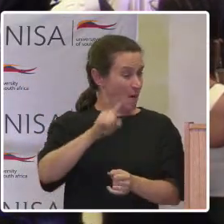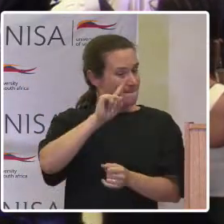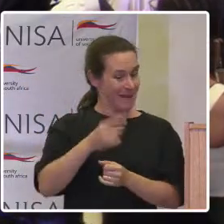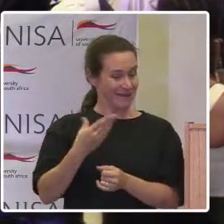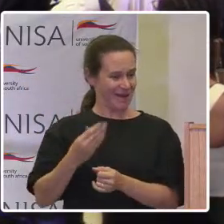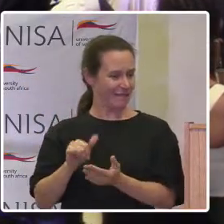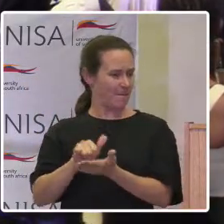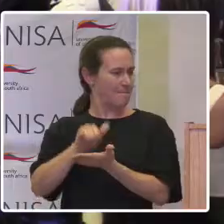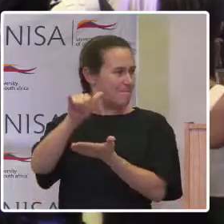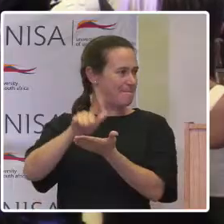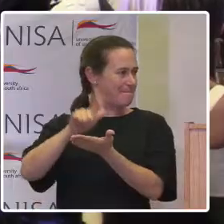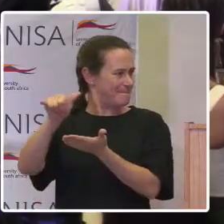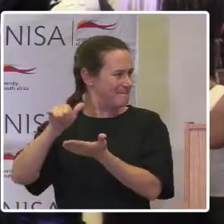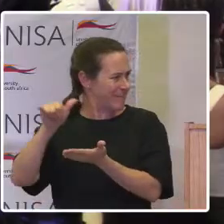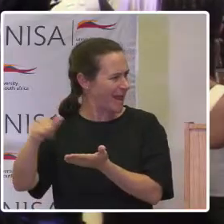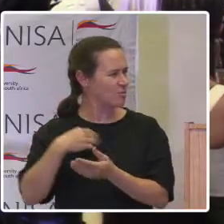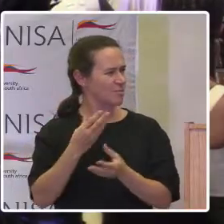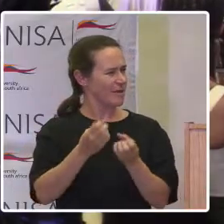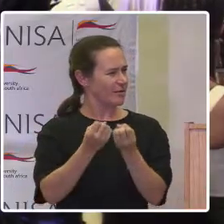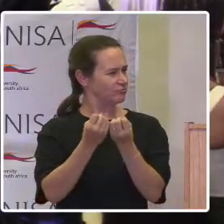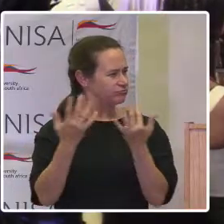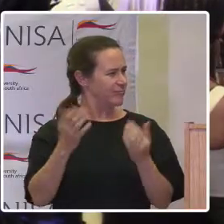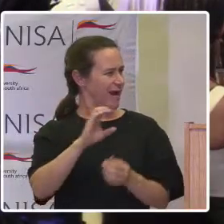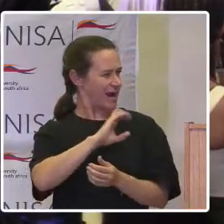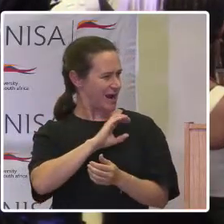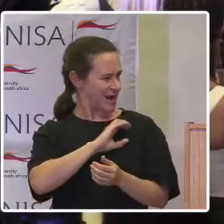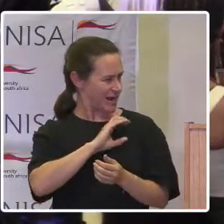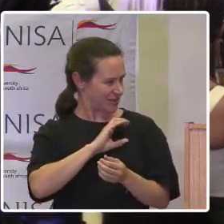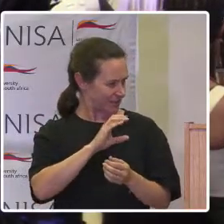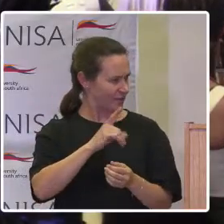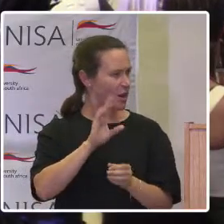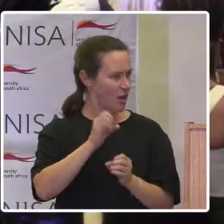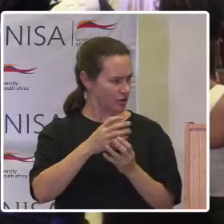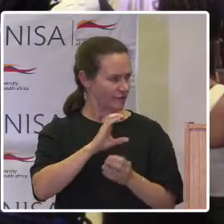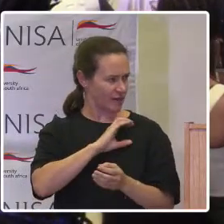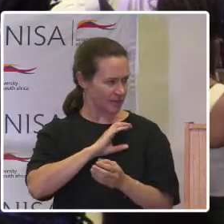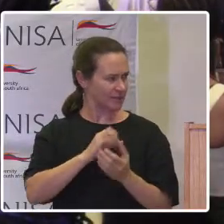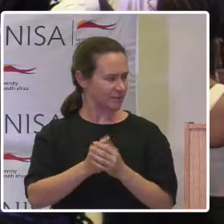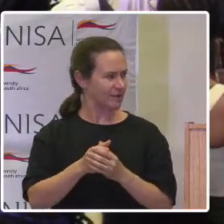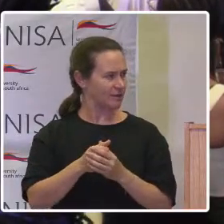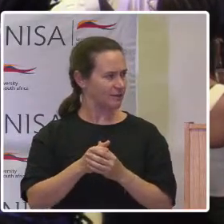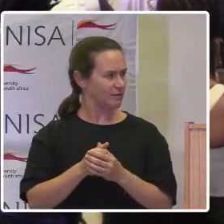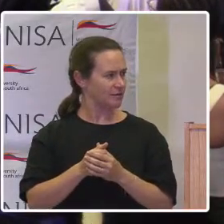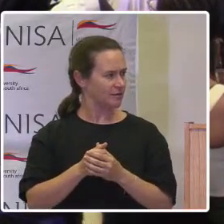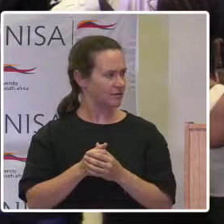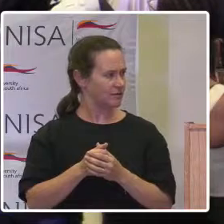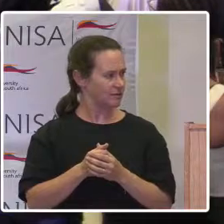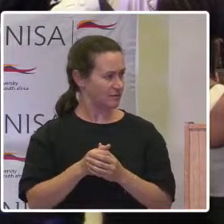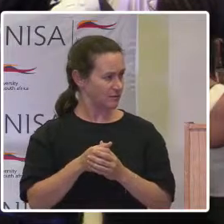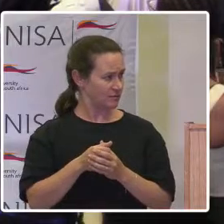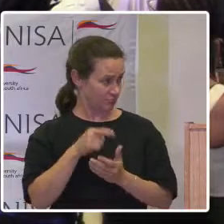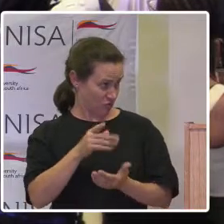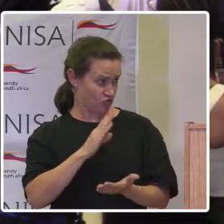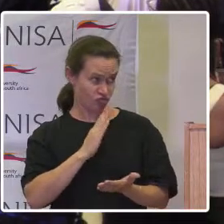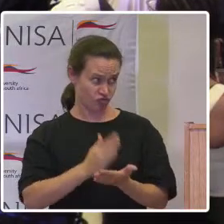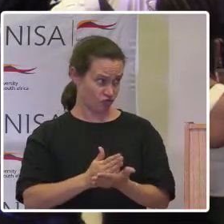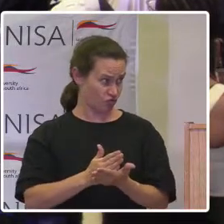and lots of customers to help with gaining revenue. I don't know if that's true or not.